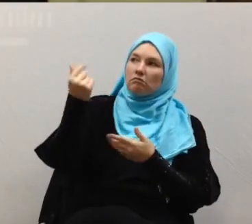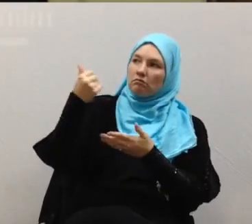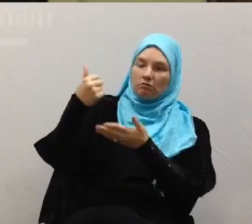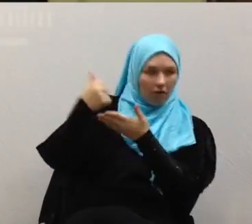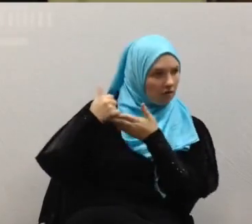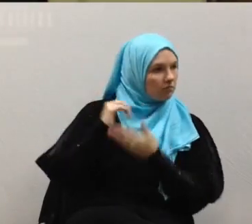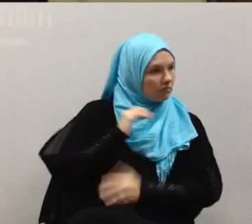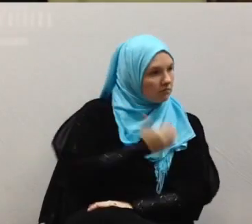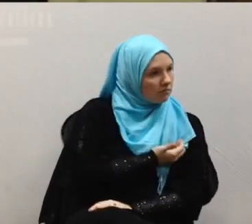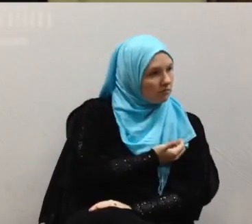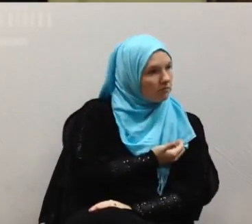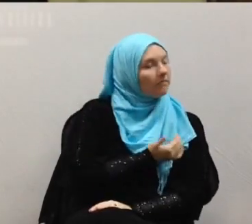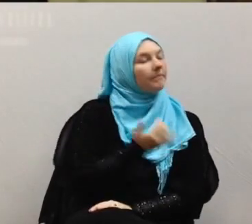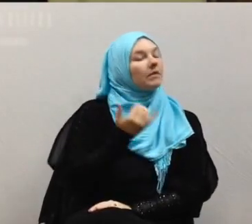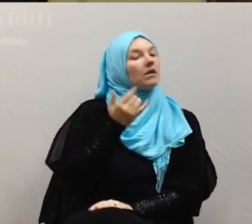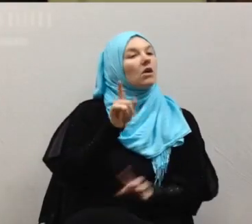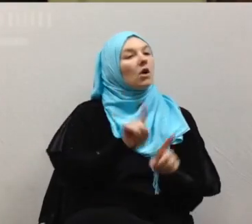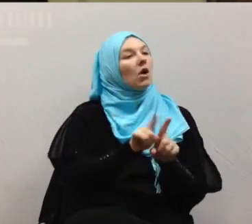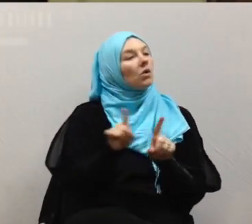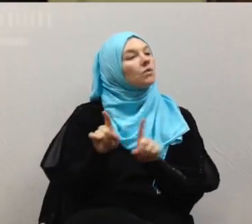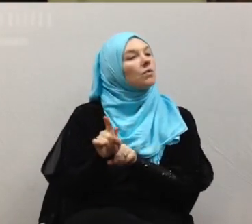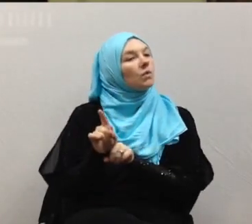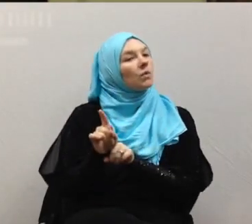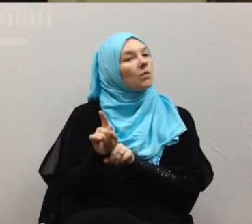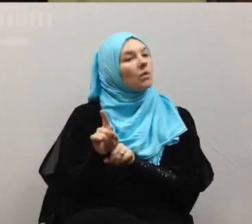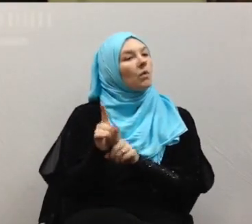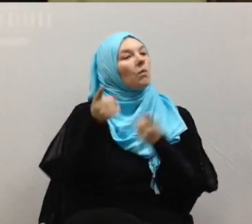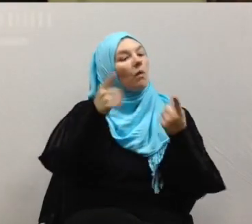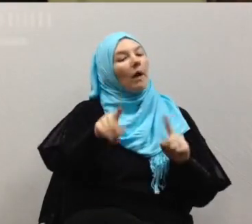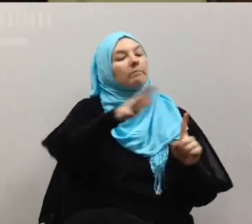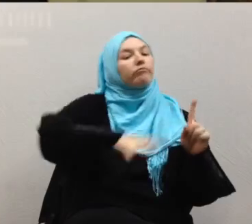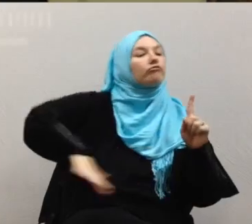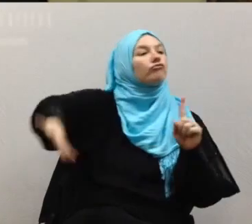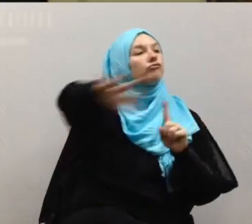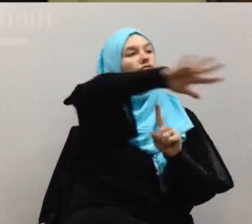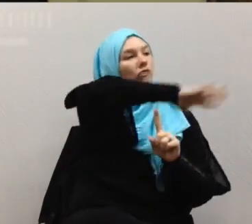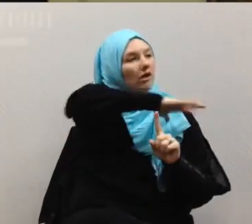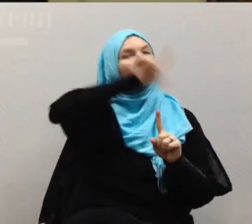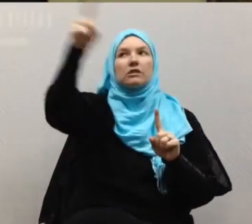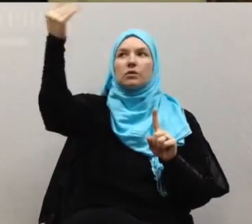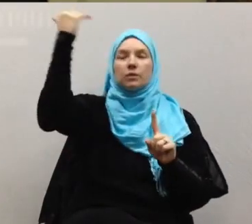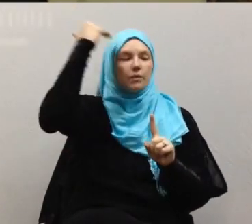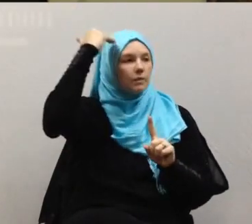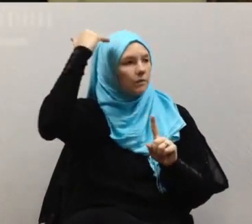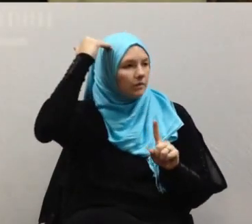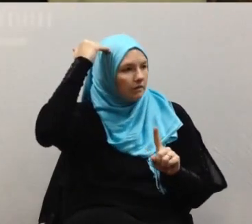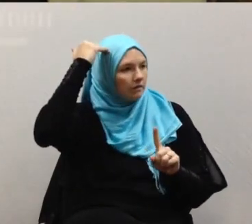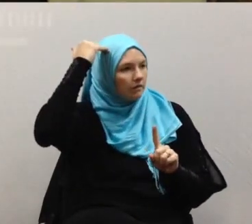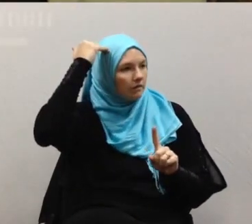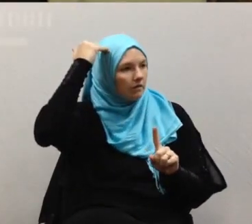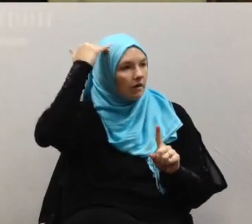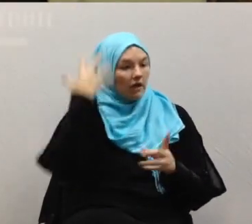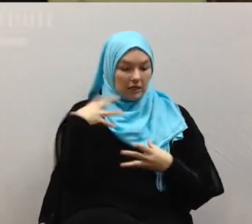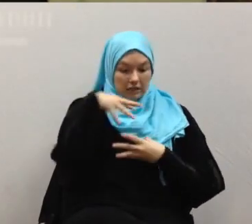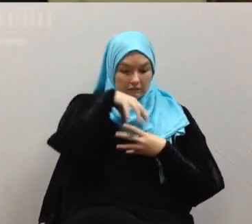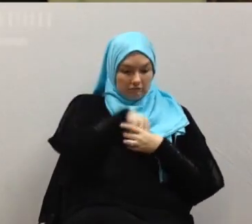telling us what is going on around us and inside us and inside some of